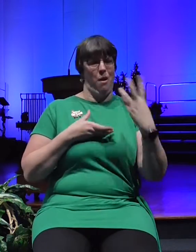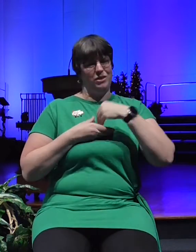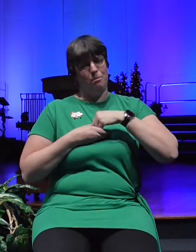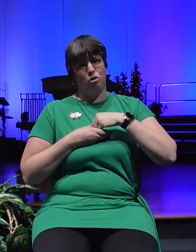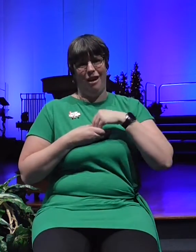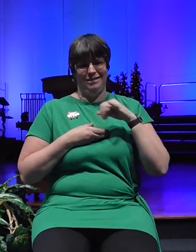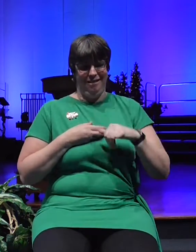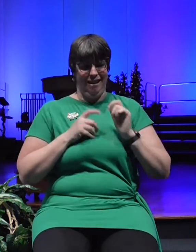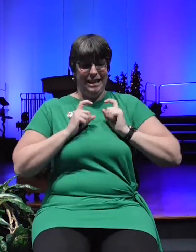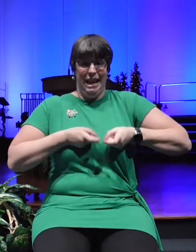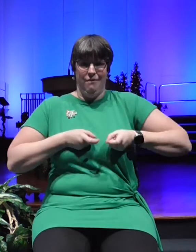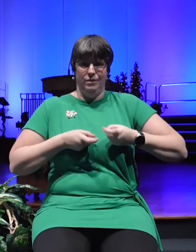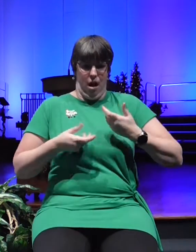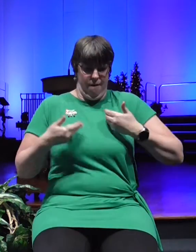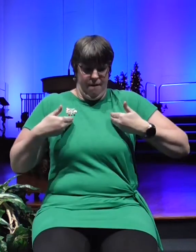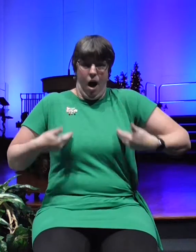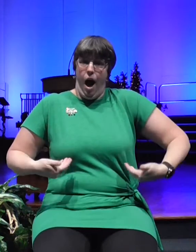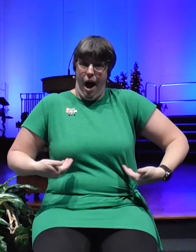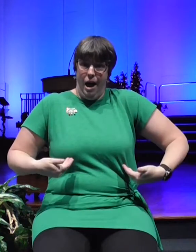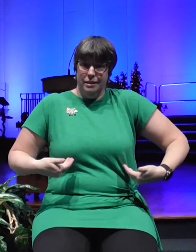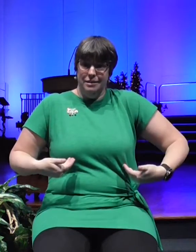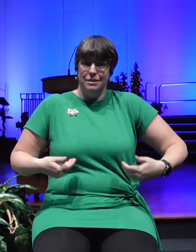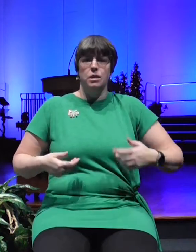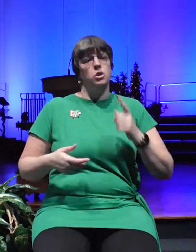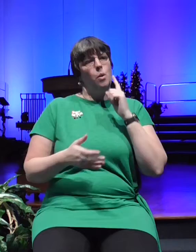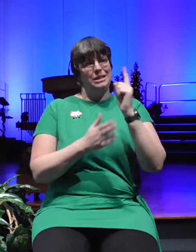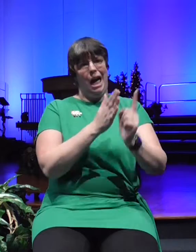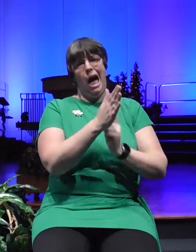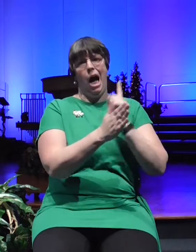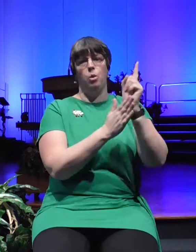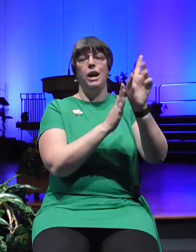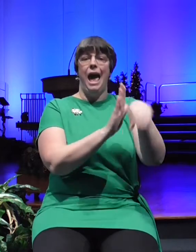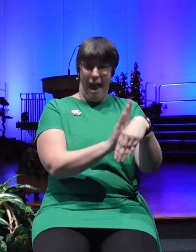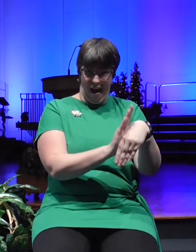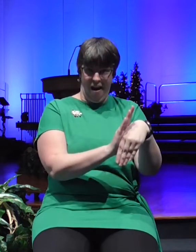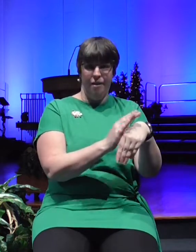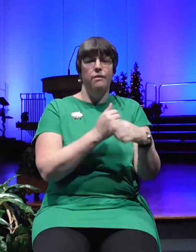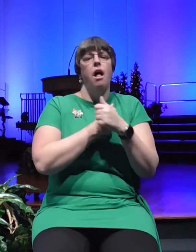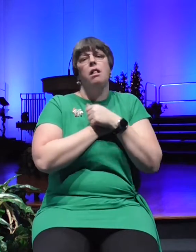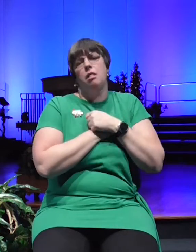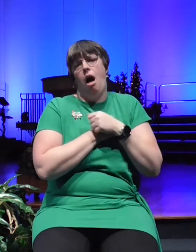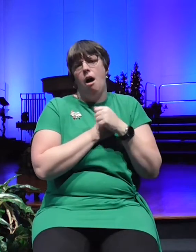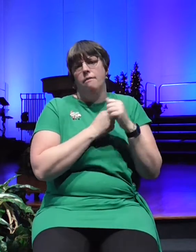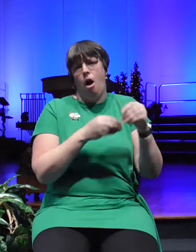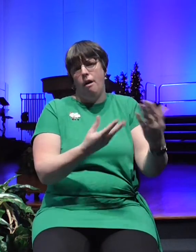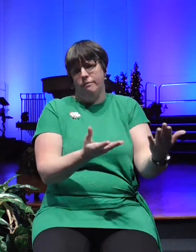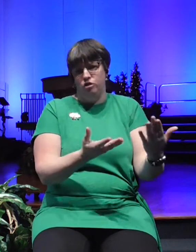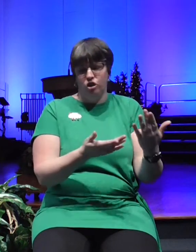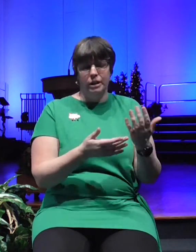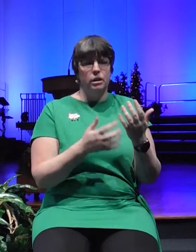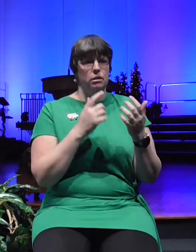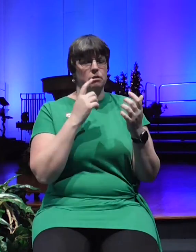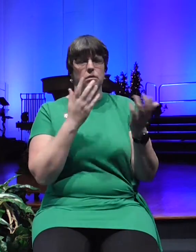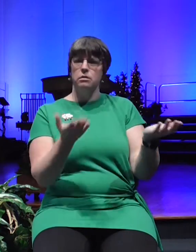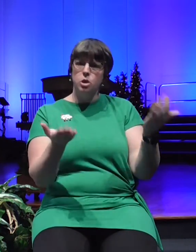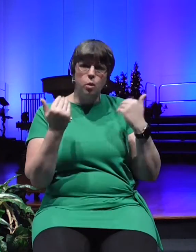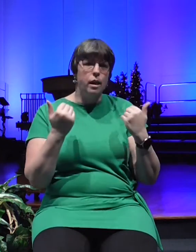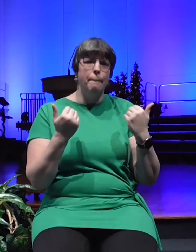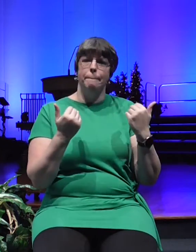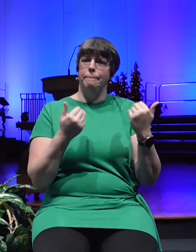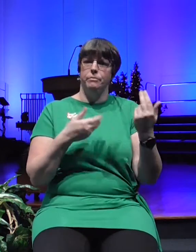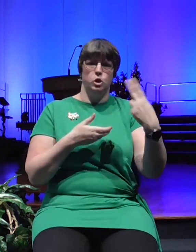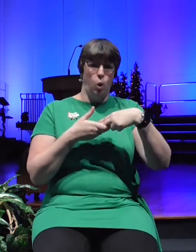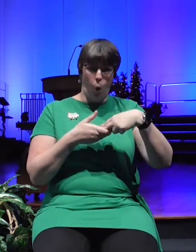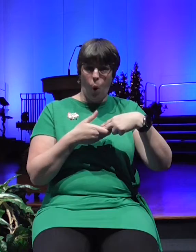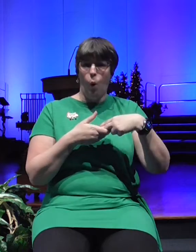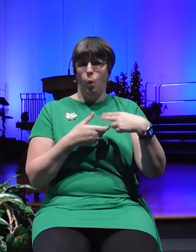are and that we've contributed to life. And so it's an hour and a half on a love offering basis. Come and be with me and